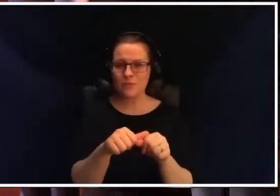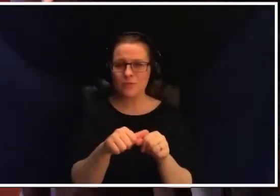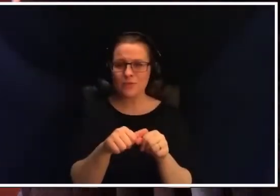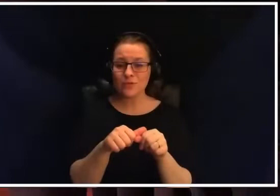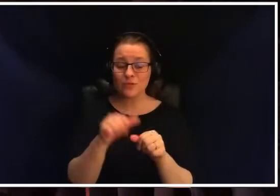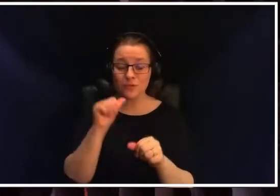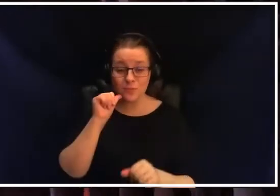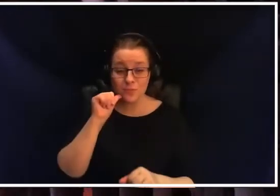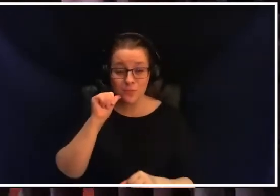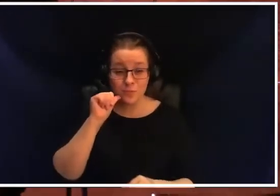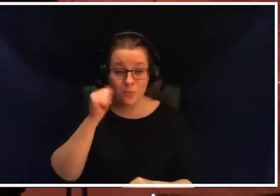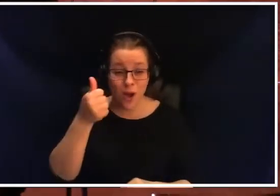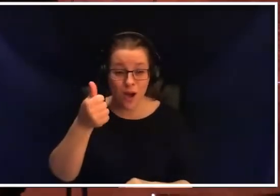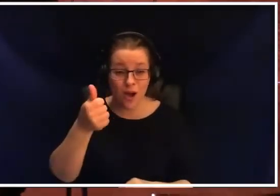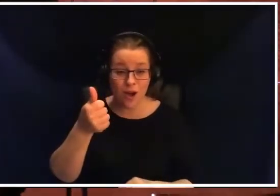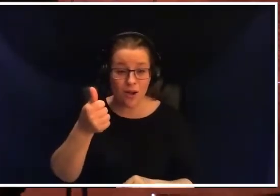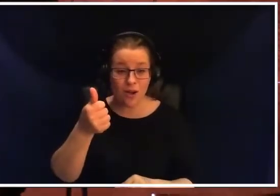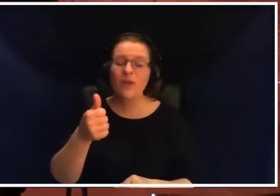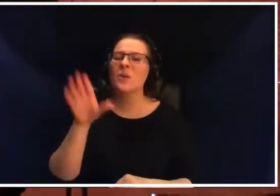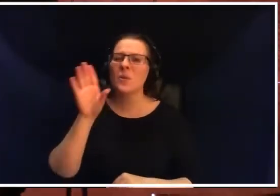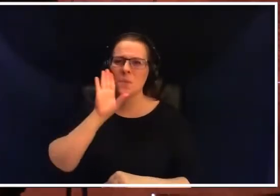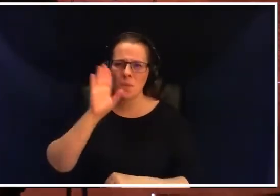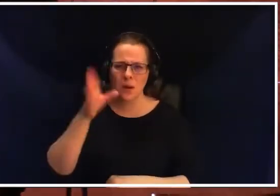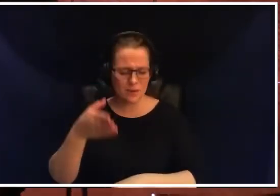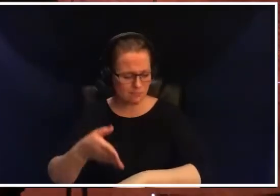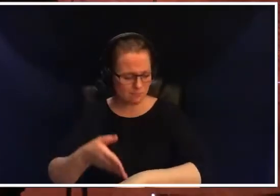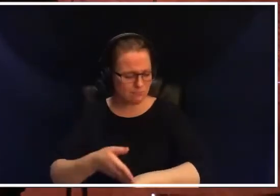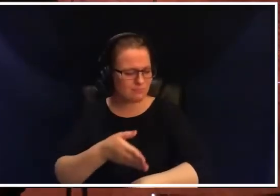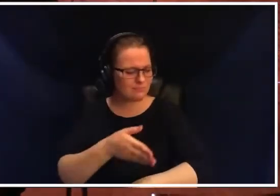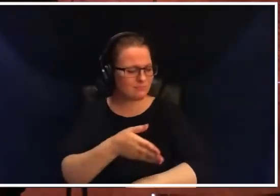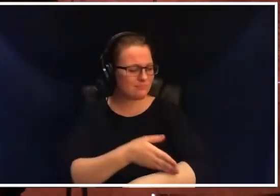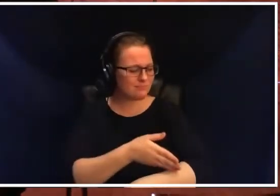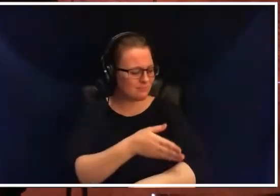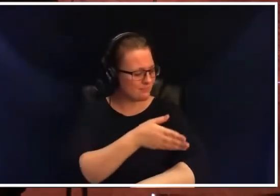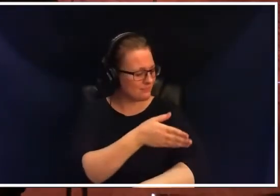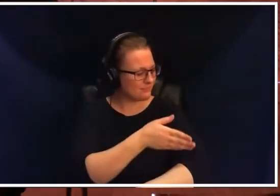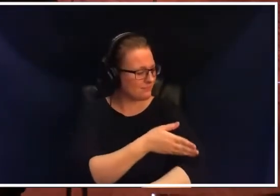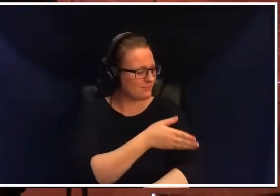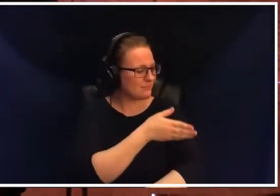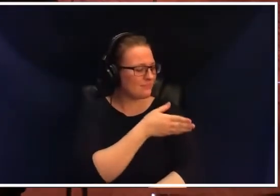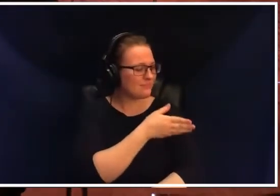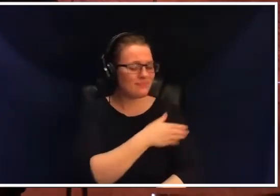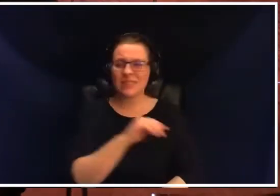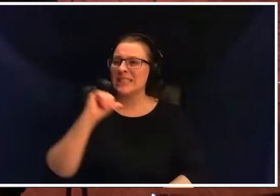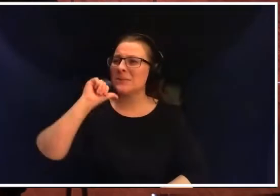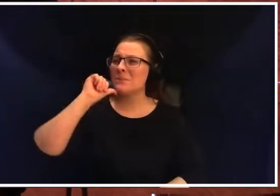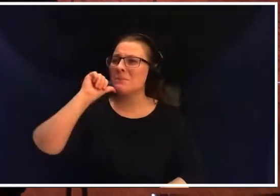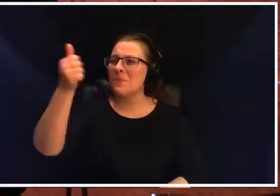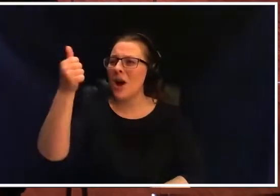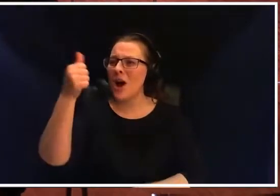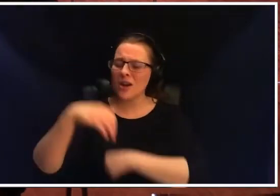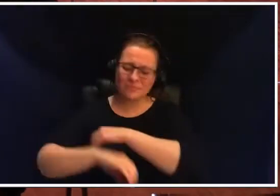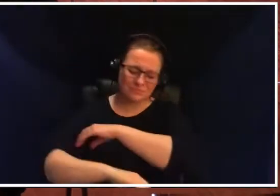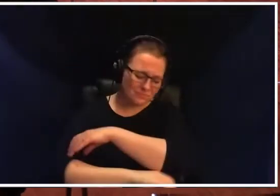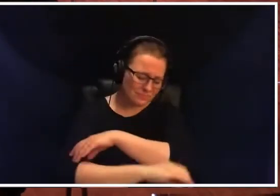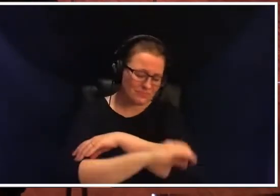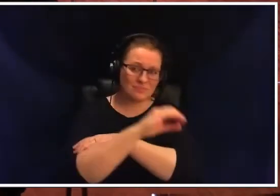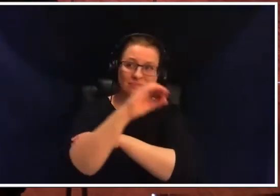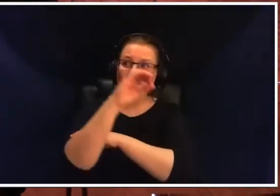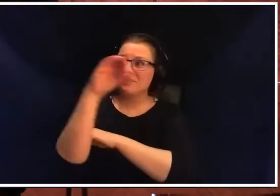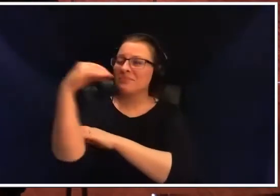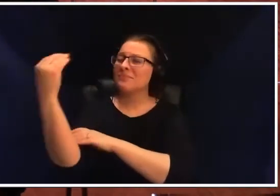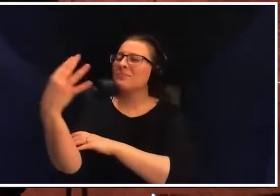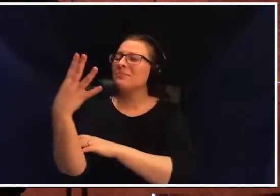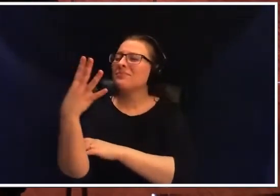come out. The sun will come out tomorrow. So you've gotta hang